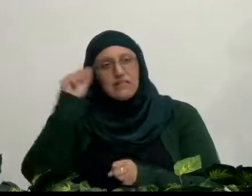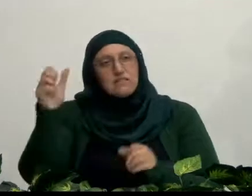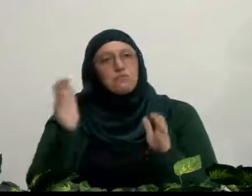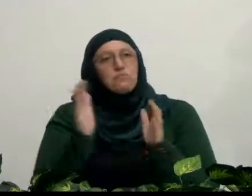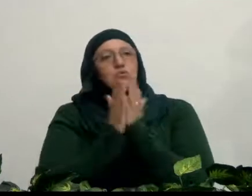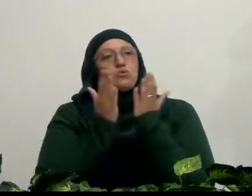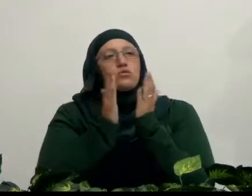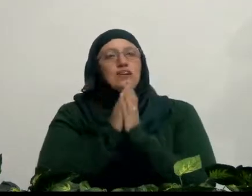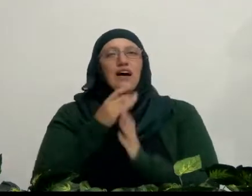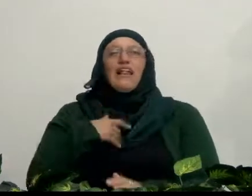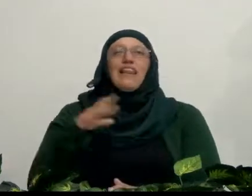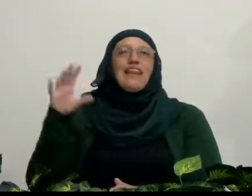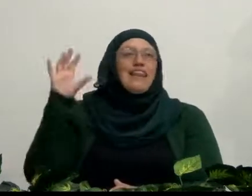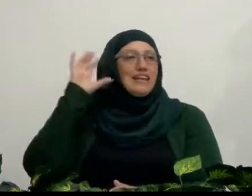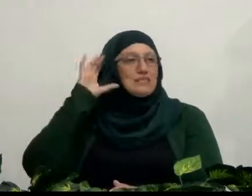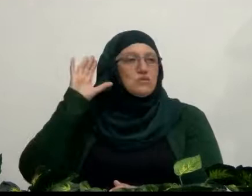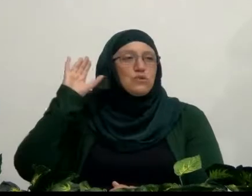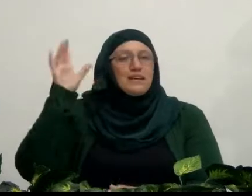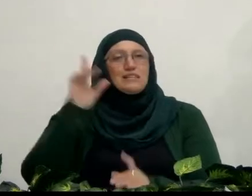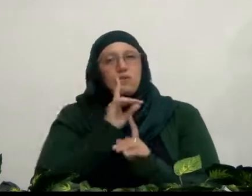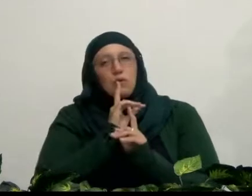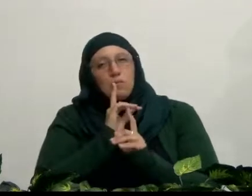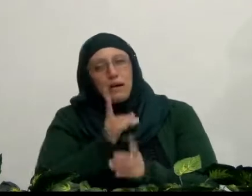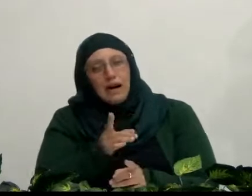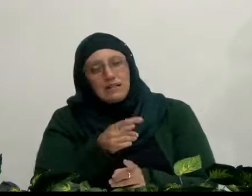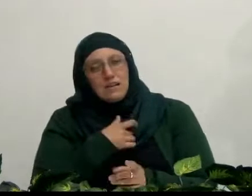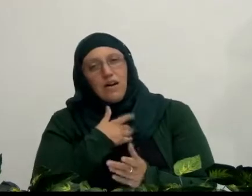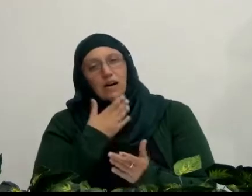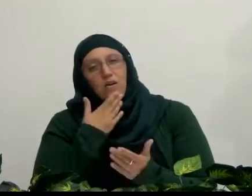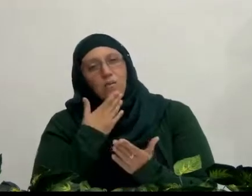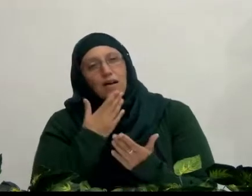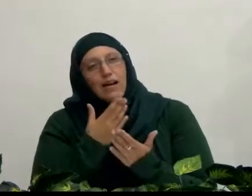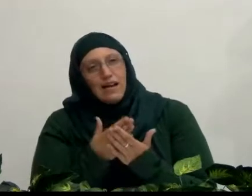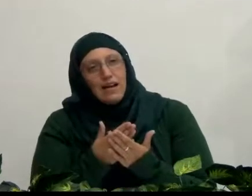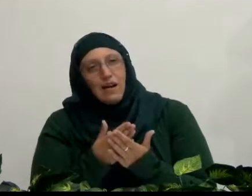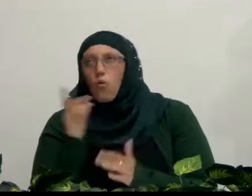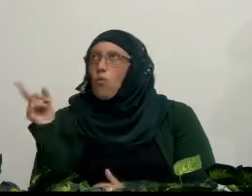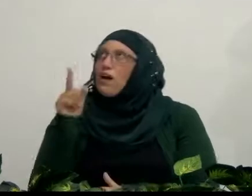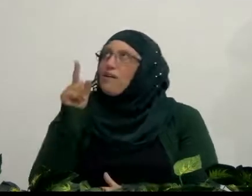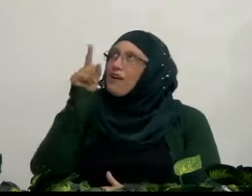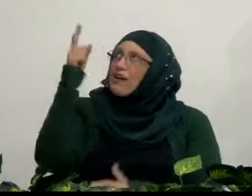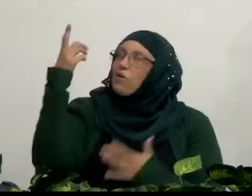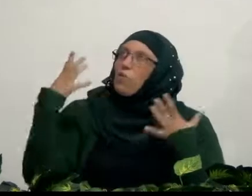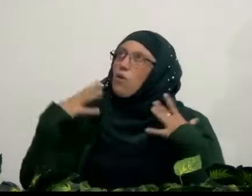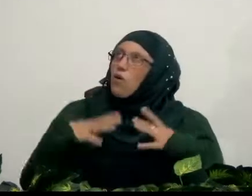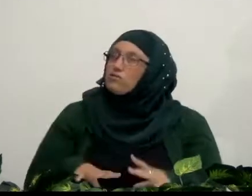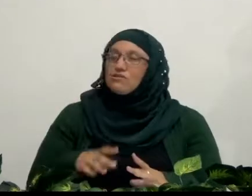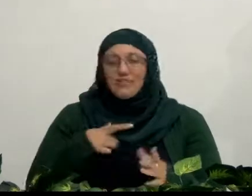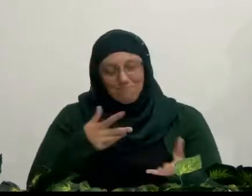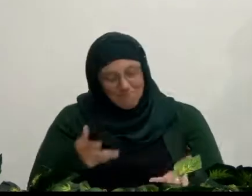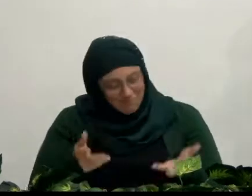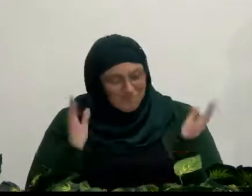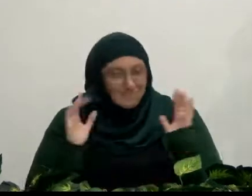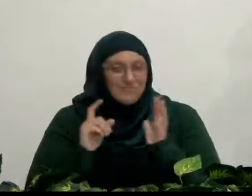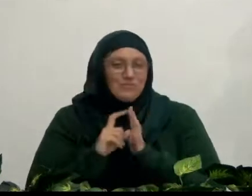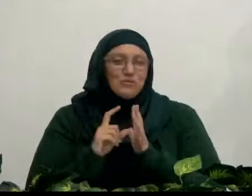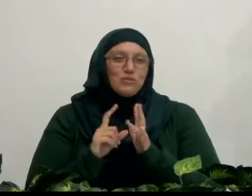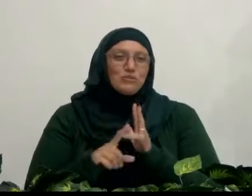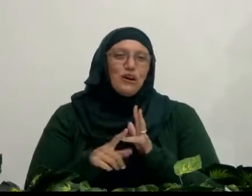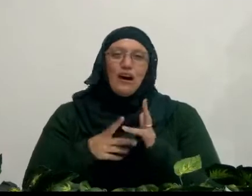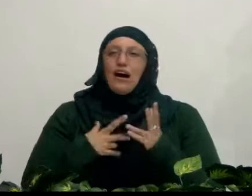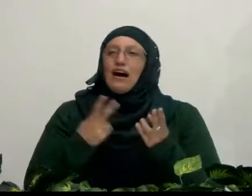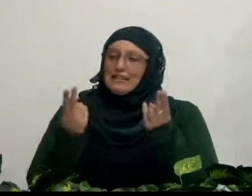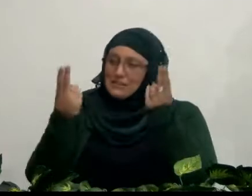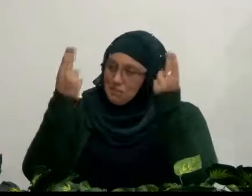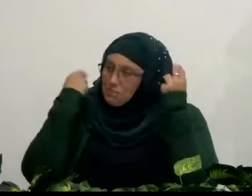listen to his command and I obey, and I initiate the doing of whatever pleases him. And I submit to